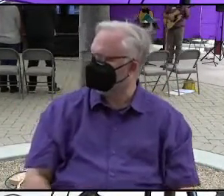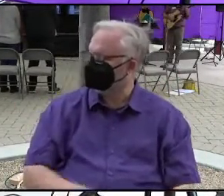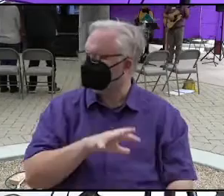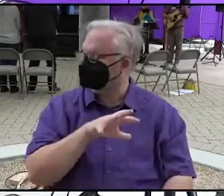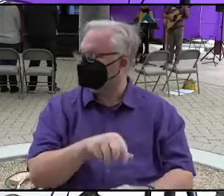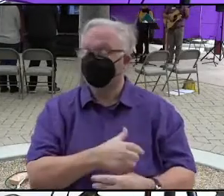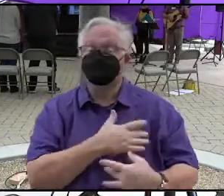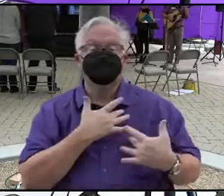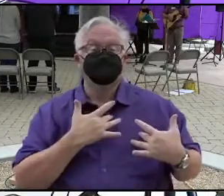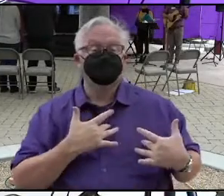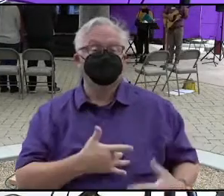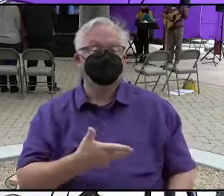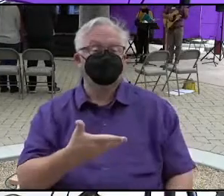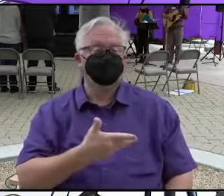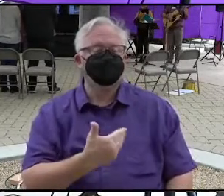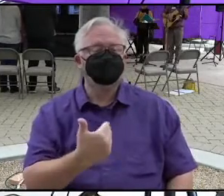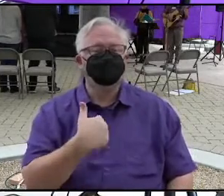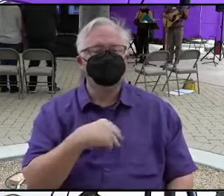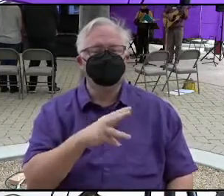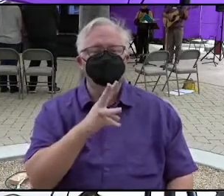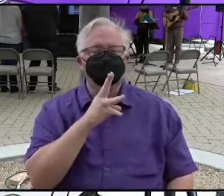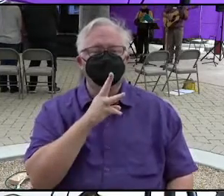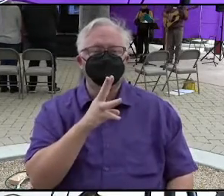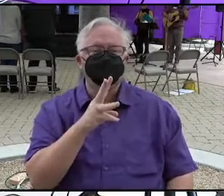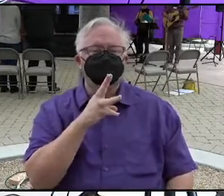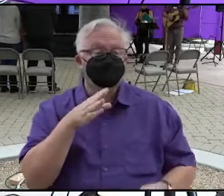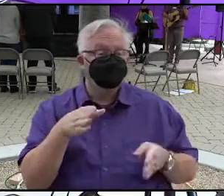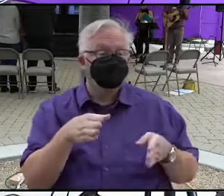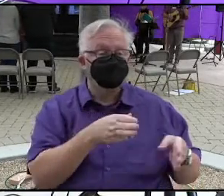somebody. There's a river